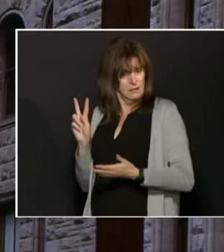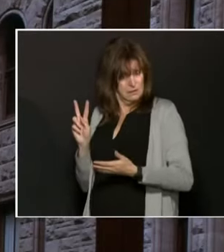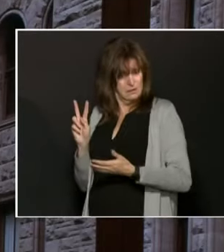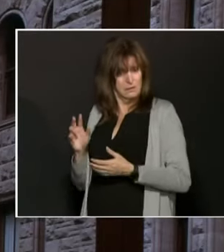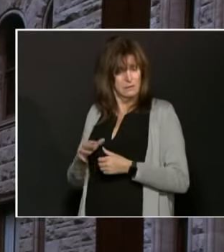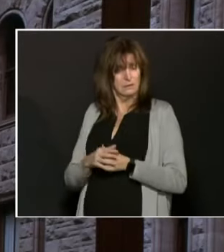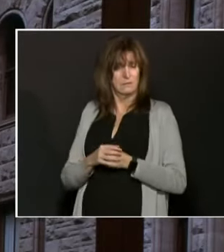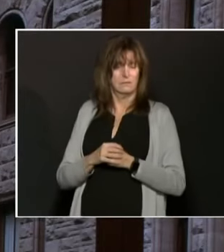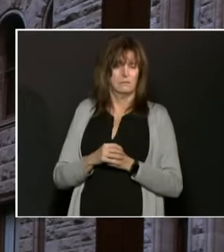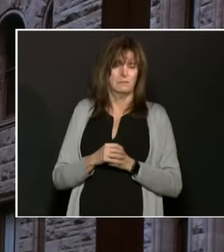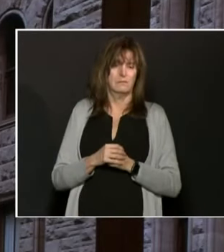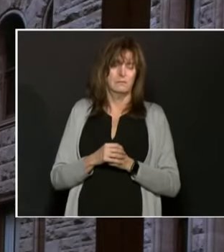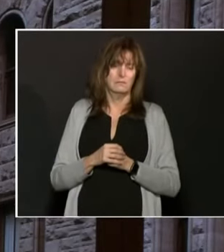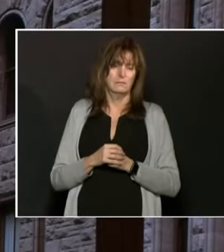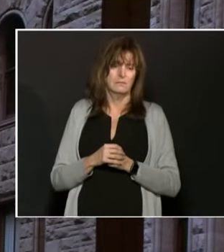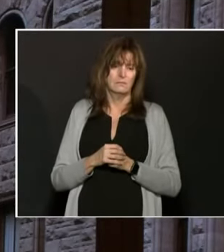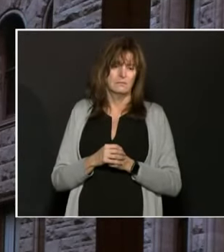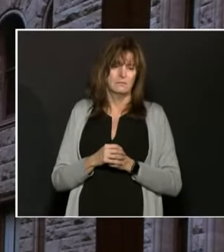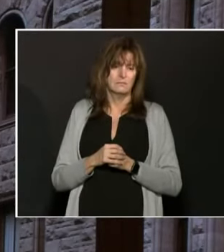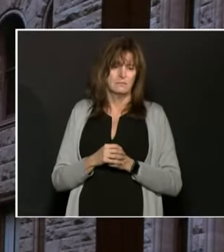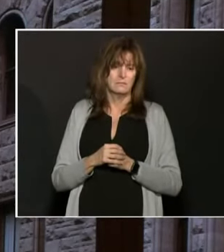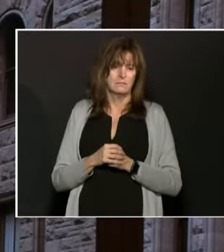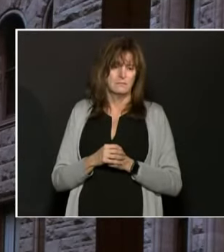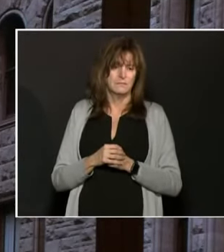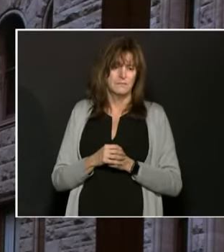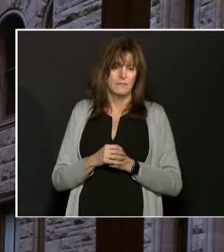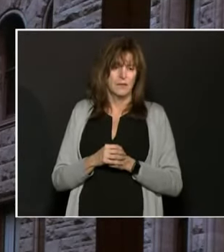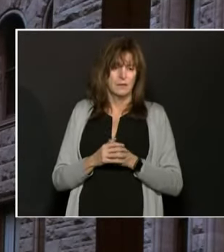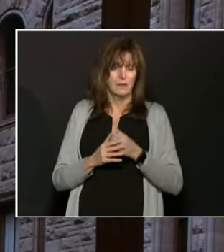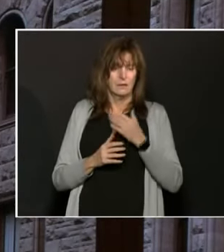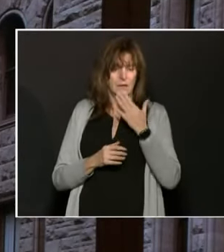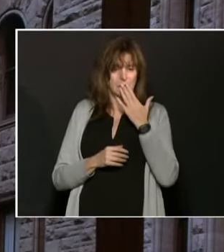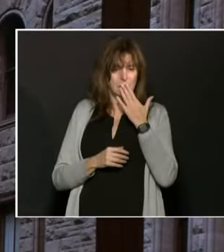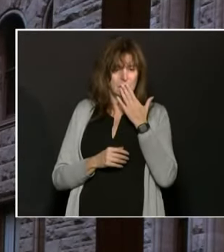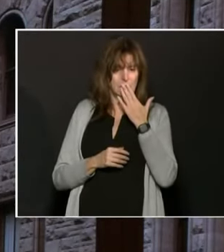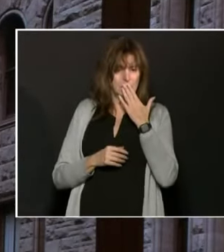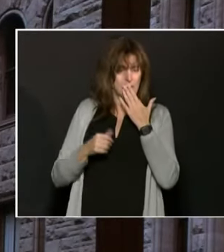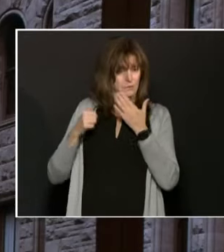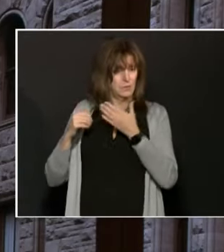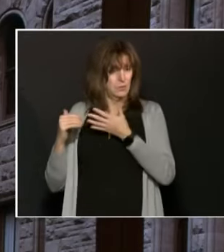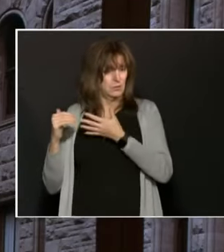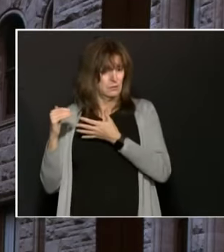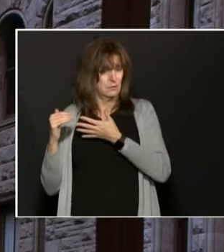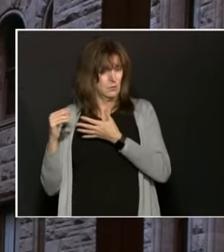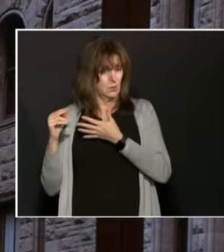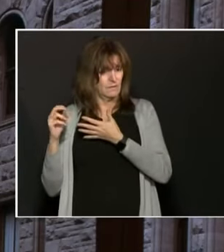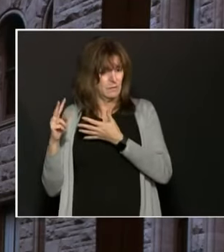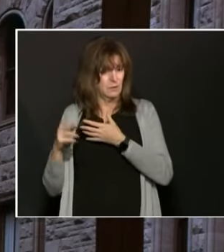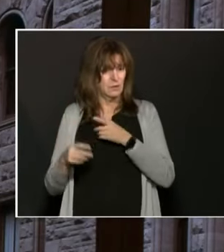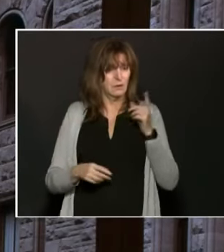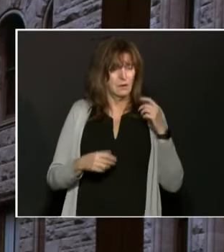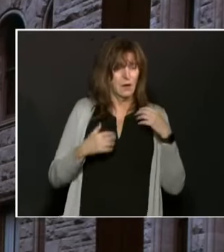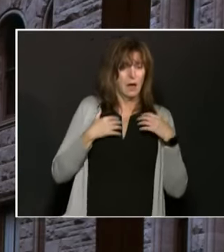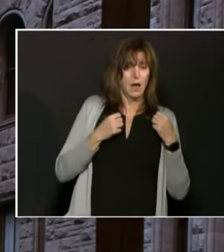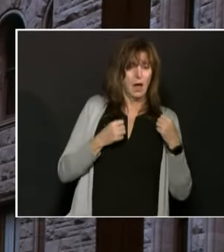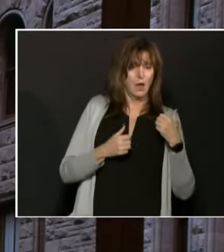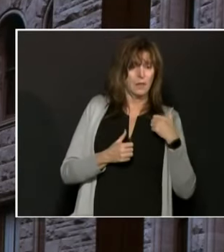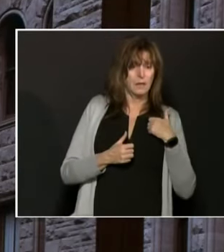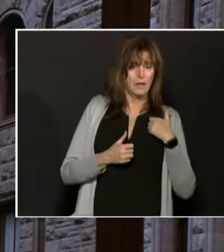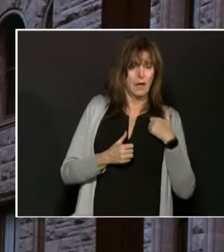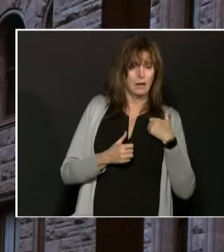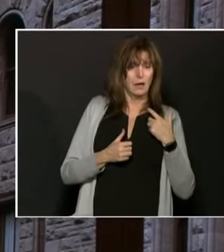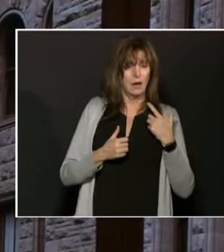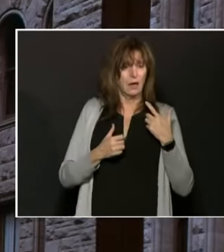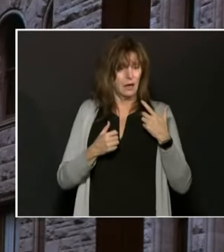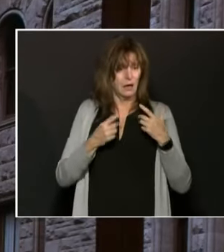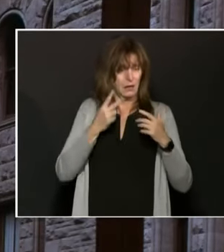ones in November, and from Health Canada saying that Ontario would be at 6,000 a day. Fortunately, we have not